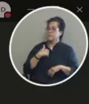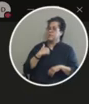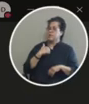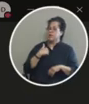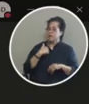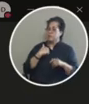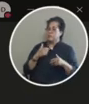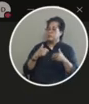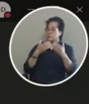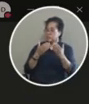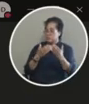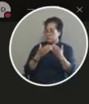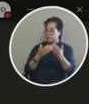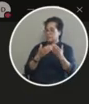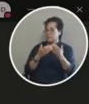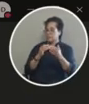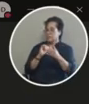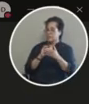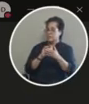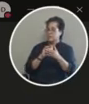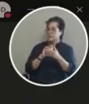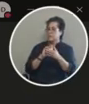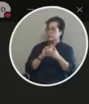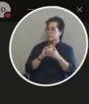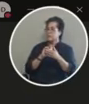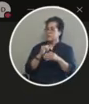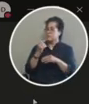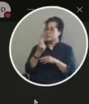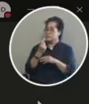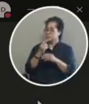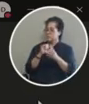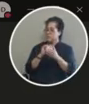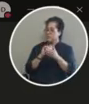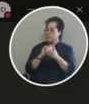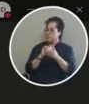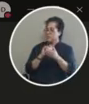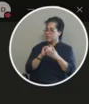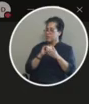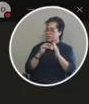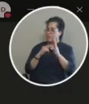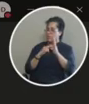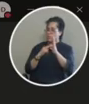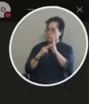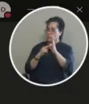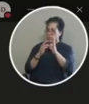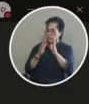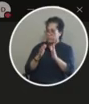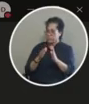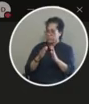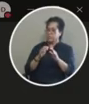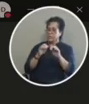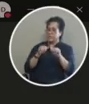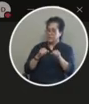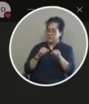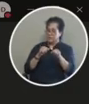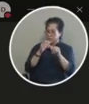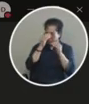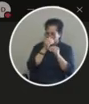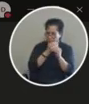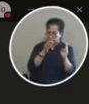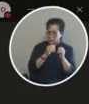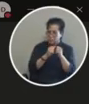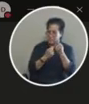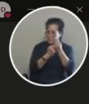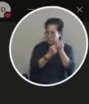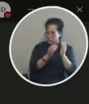am suggesting the following. This would be something that the representatives would be communicating to their